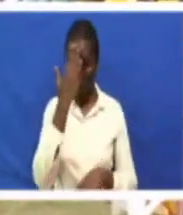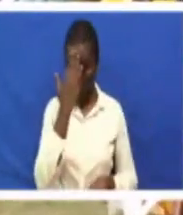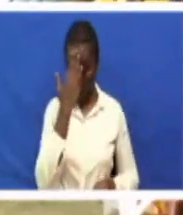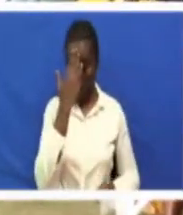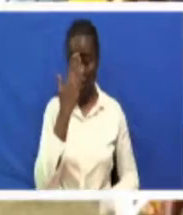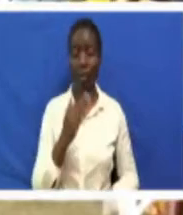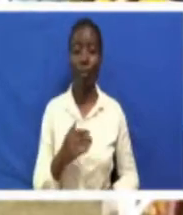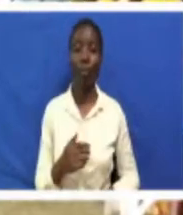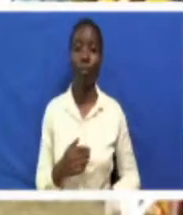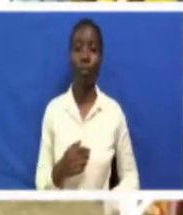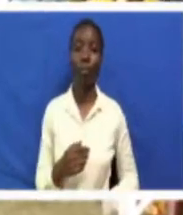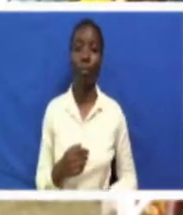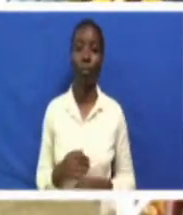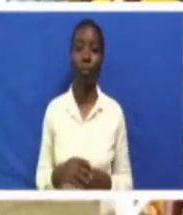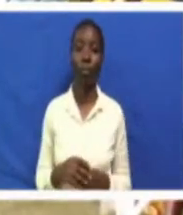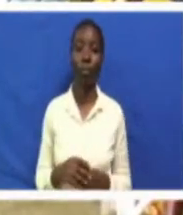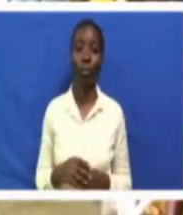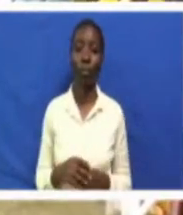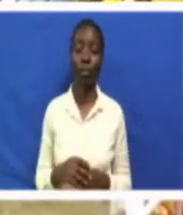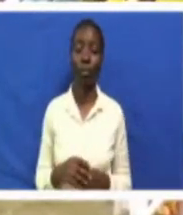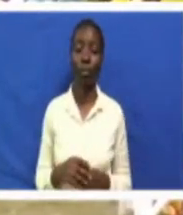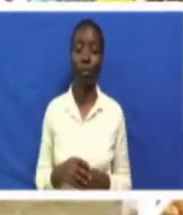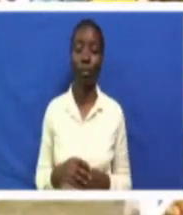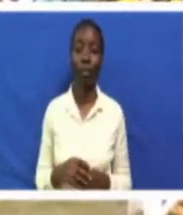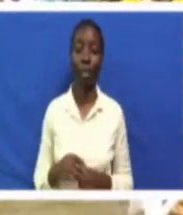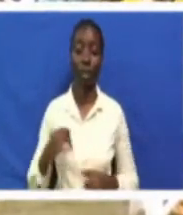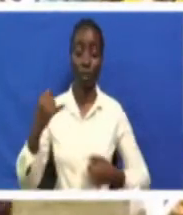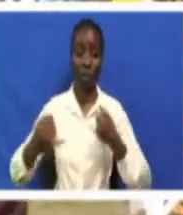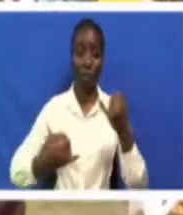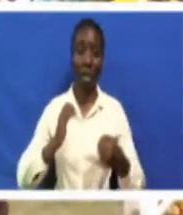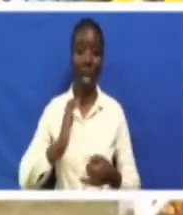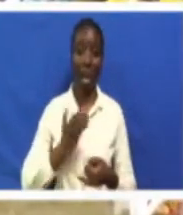as this is still growing and uh foreign